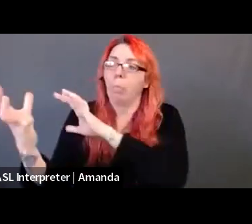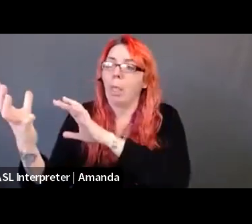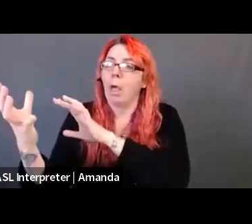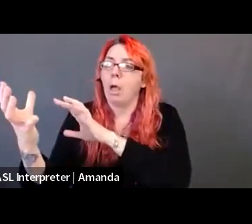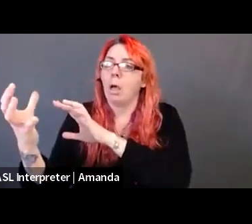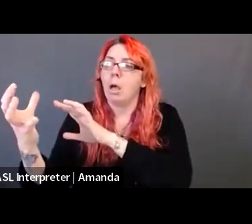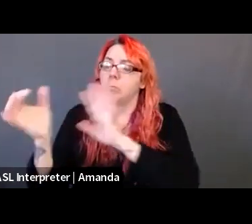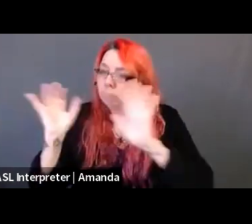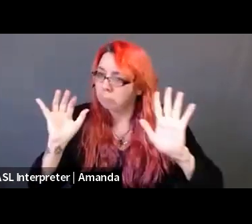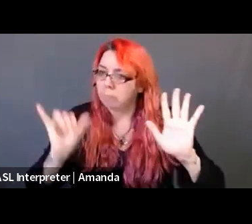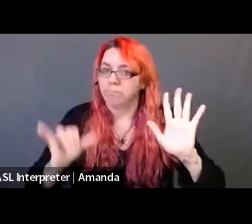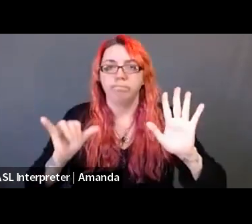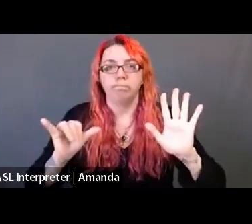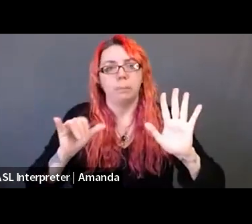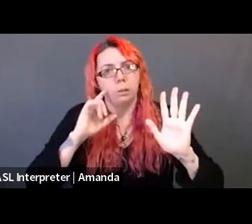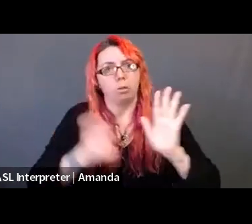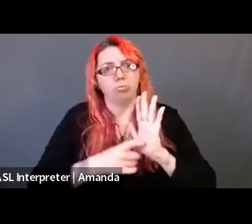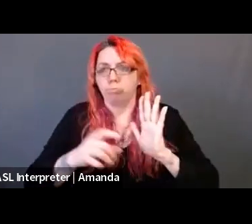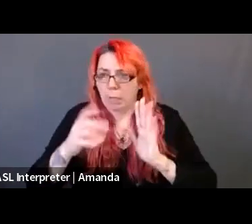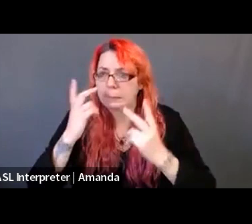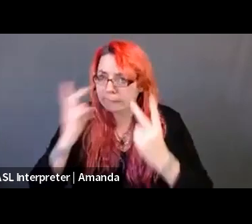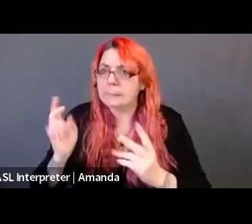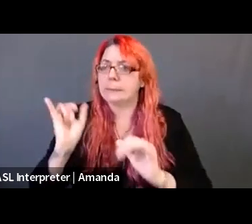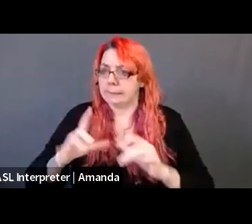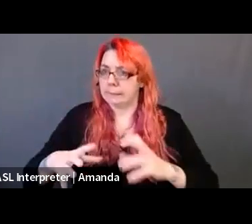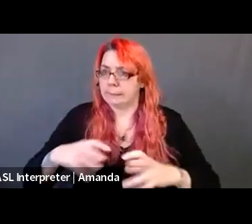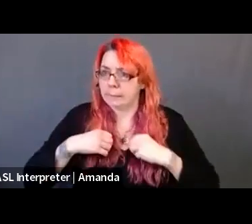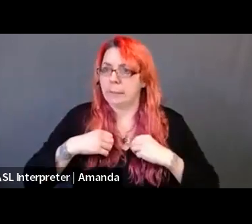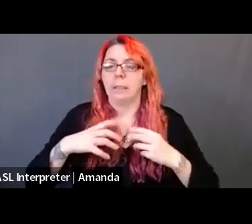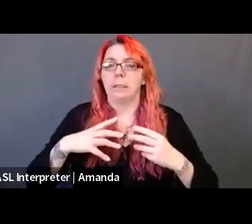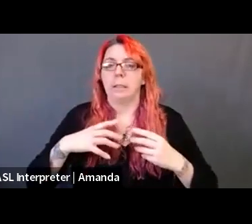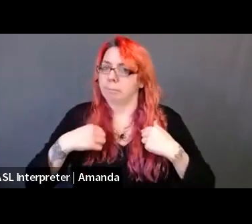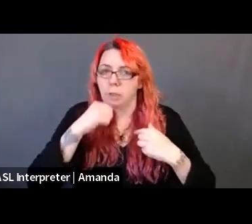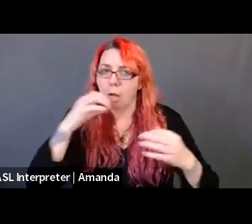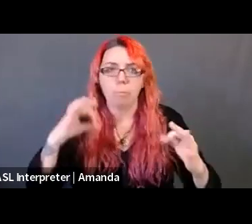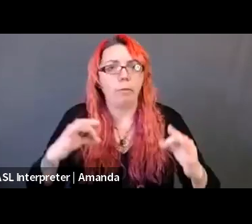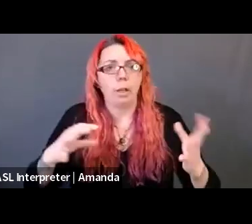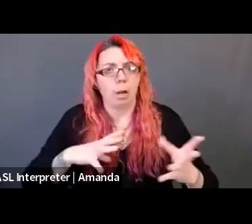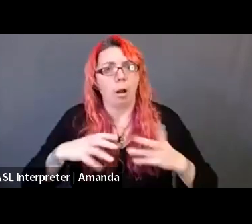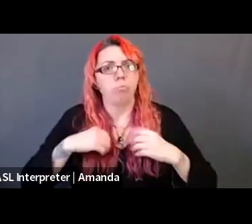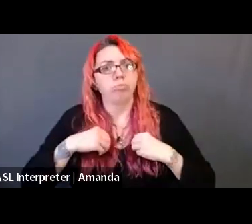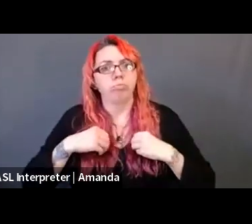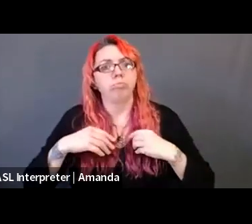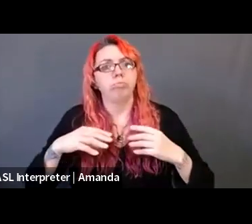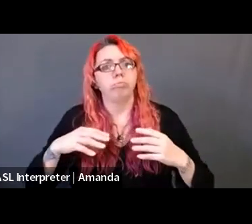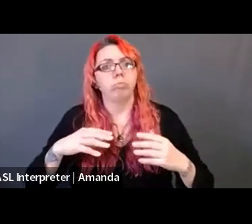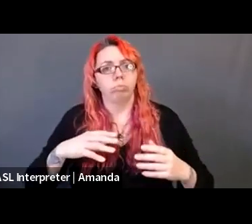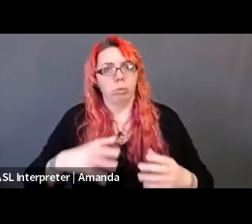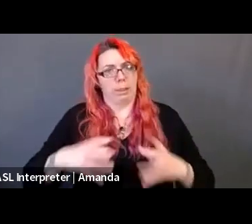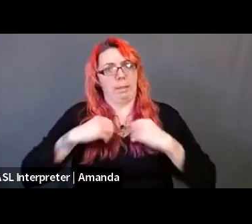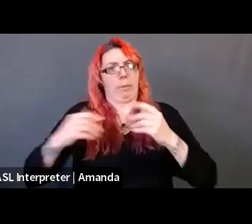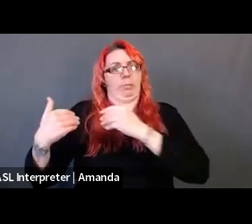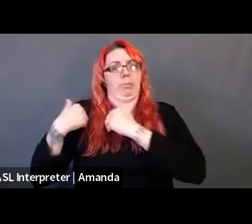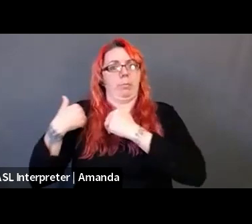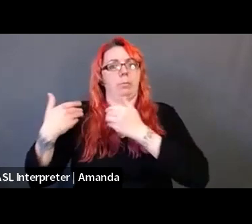and keep kind of, in our commitment to do this work, that we're not always going to be perfect at it, but to, make sure we're putting in place